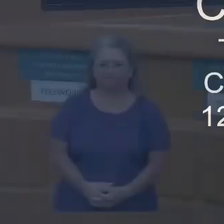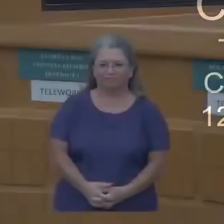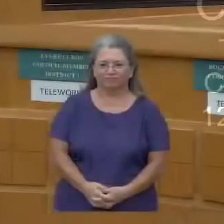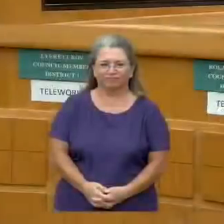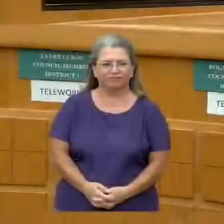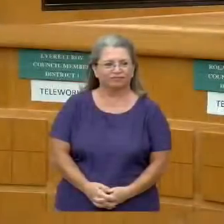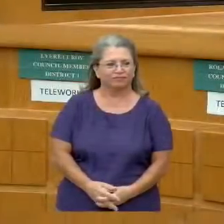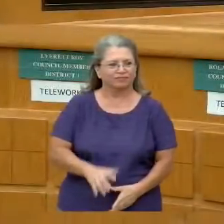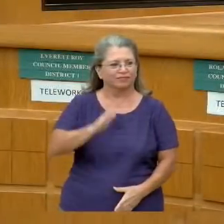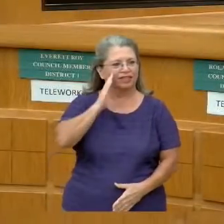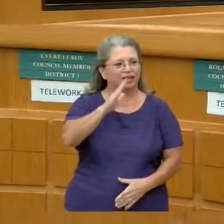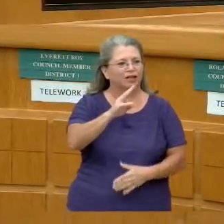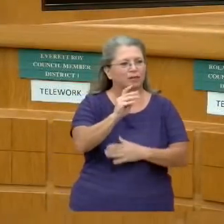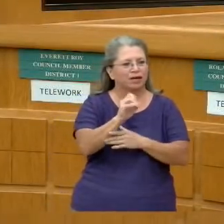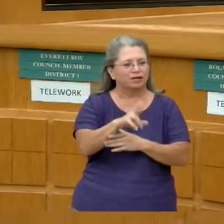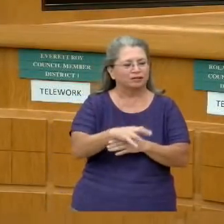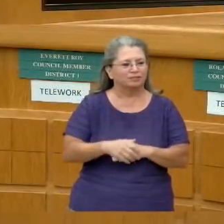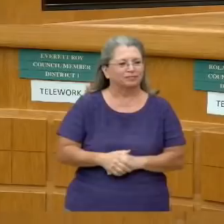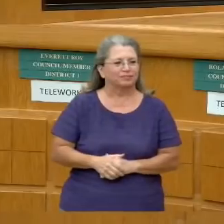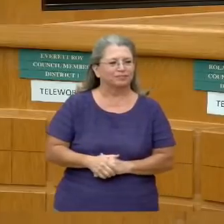Oh, the mayor. Hey, Mayor.